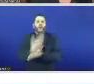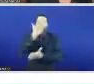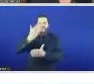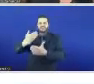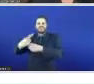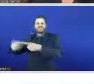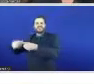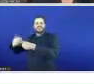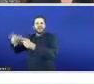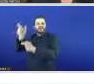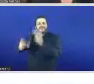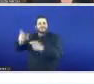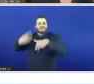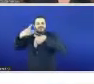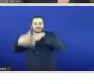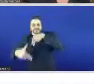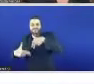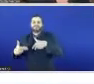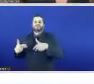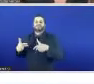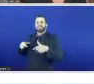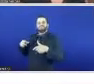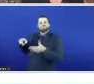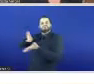to is the rise of authoritarian governments.